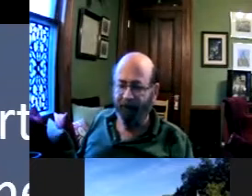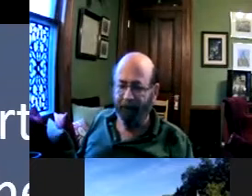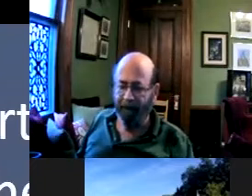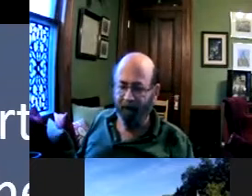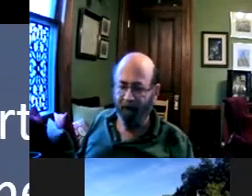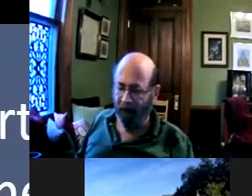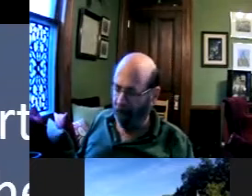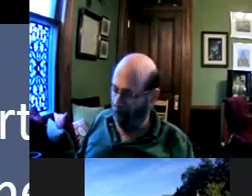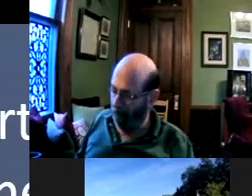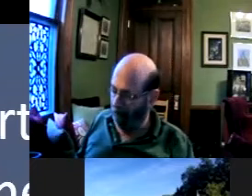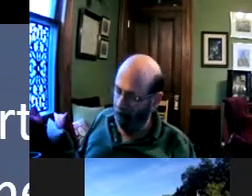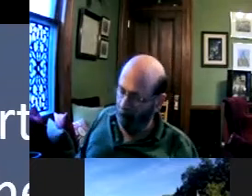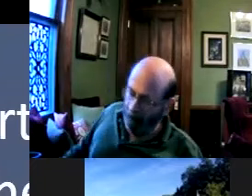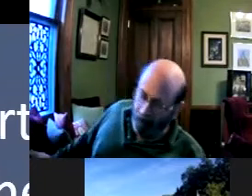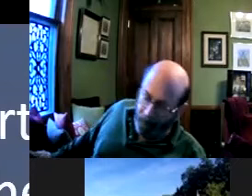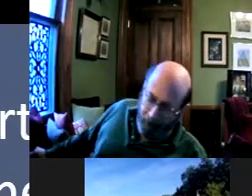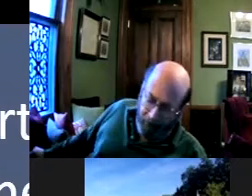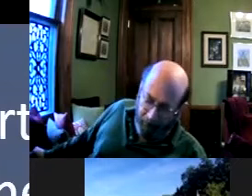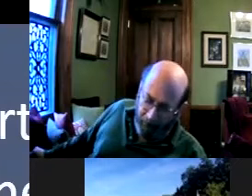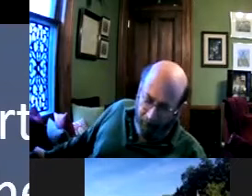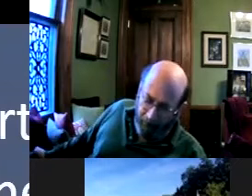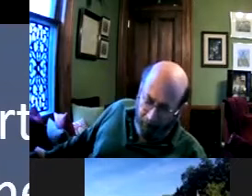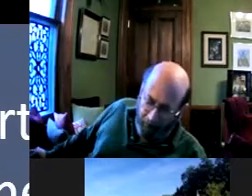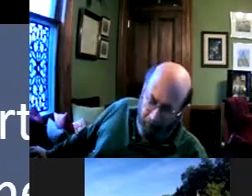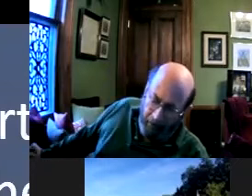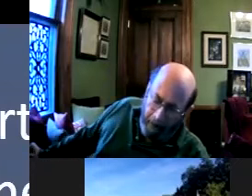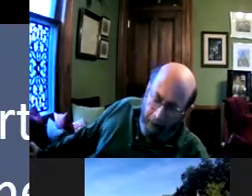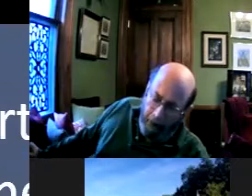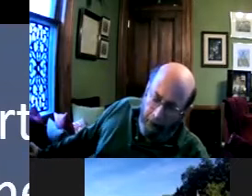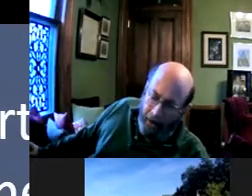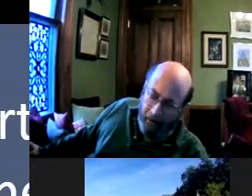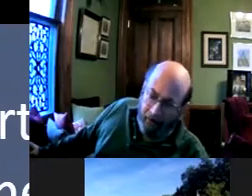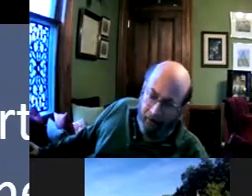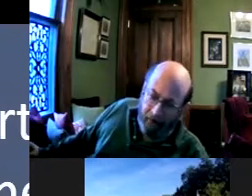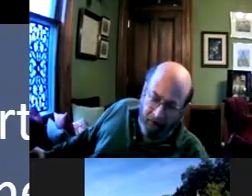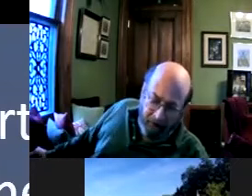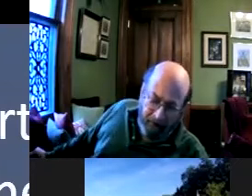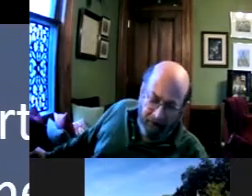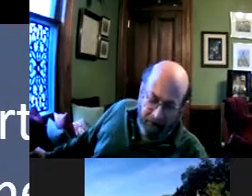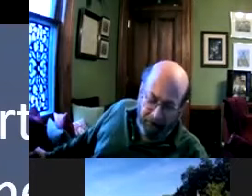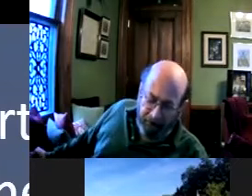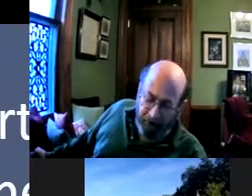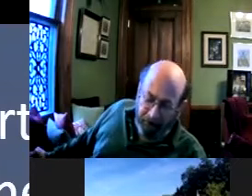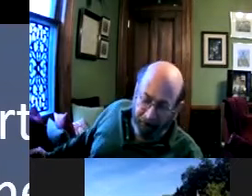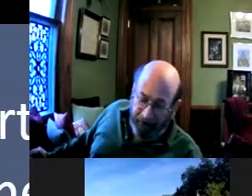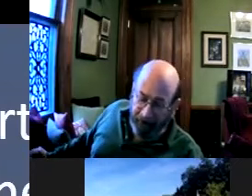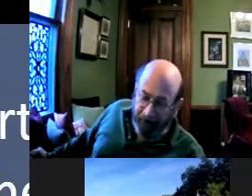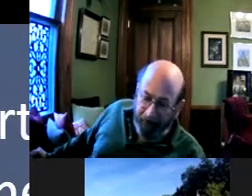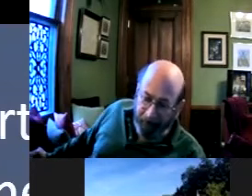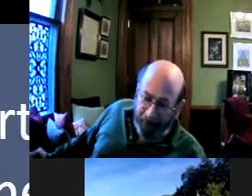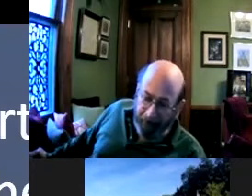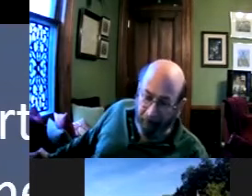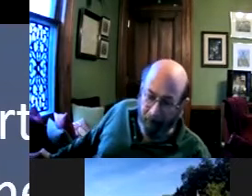as a pedestrian, if there's not a bike coming, I could obviously get into the bike lane and be